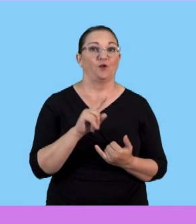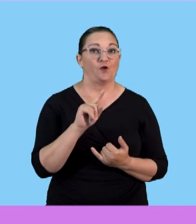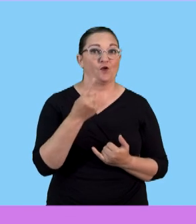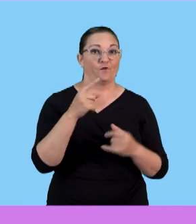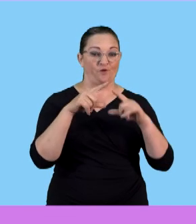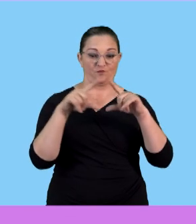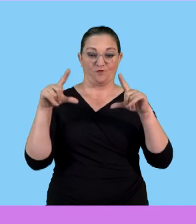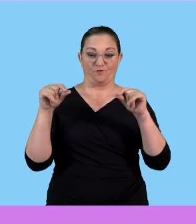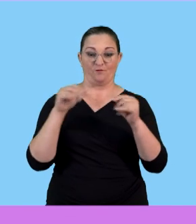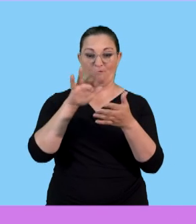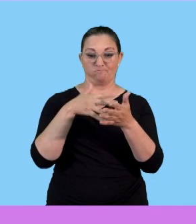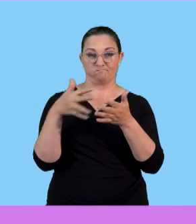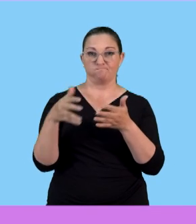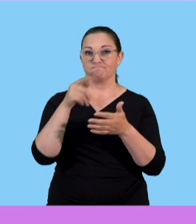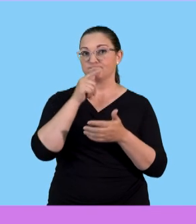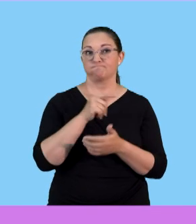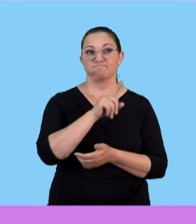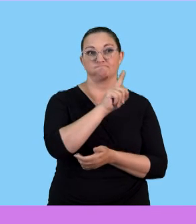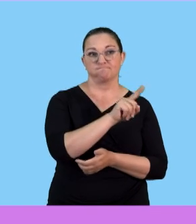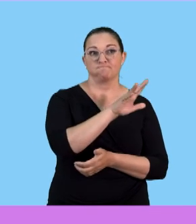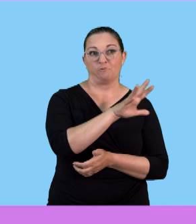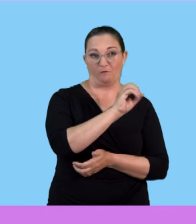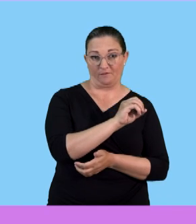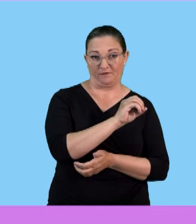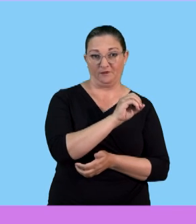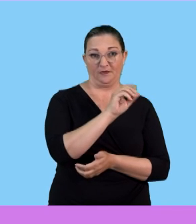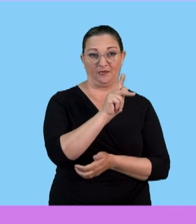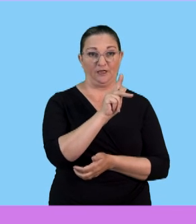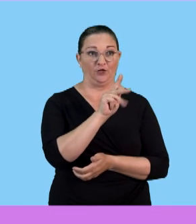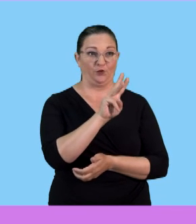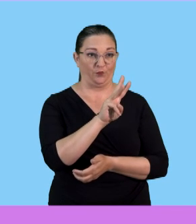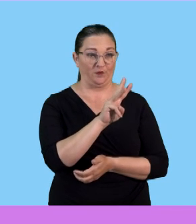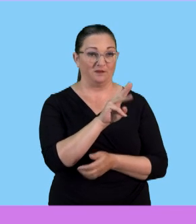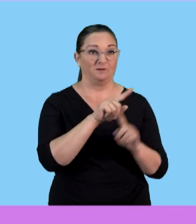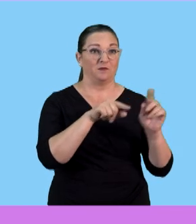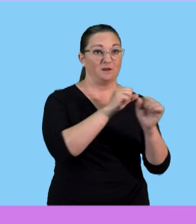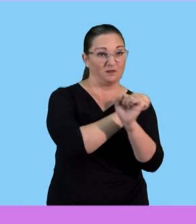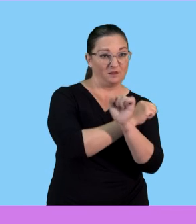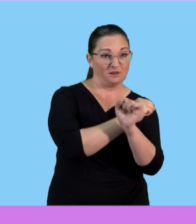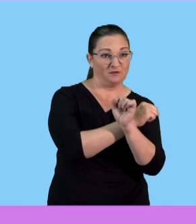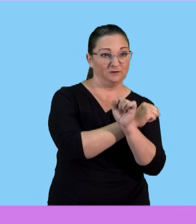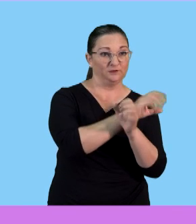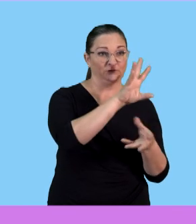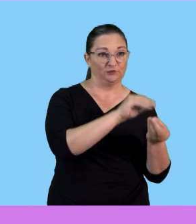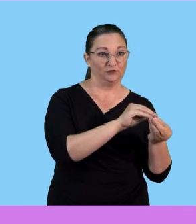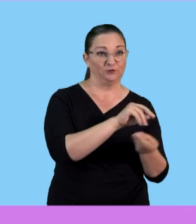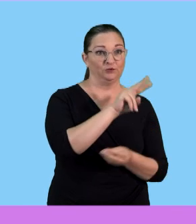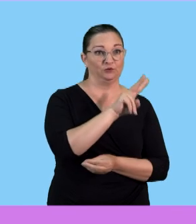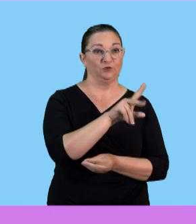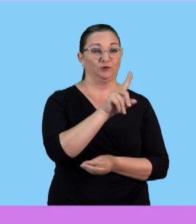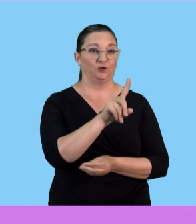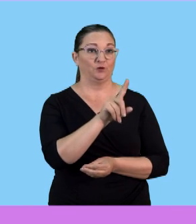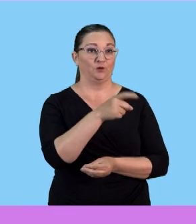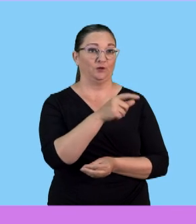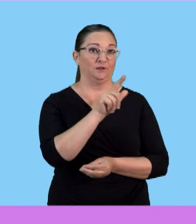intervals. The first block, we are given 150 kilowatts, and this it's multiplied by a total